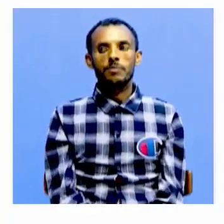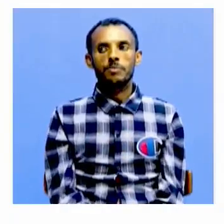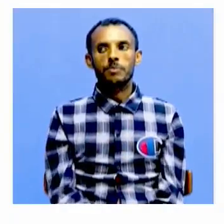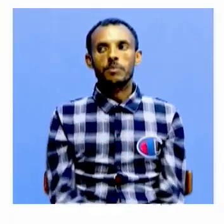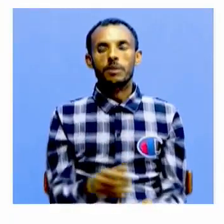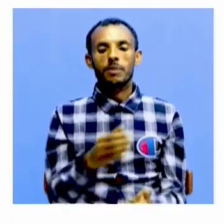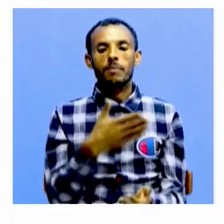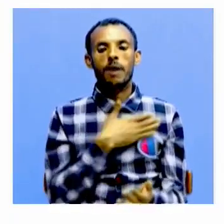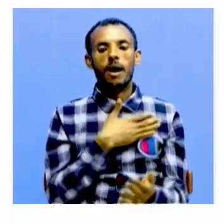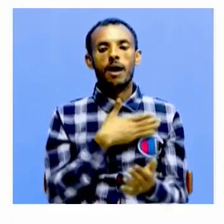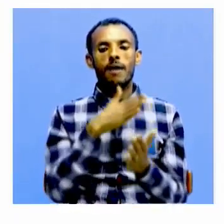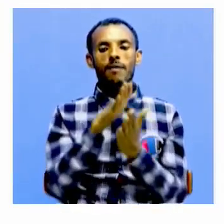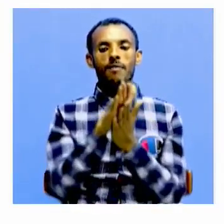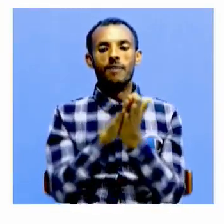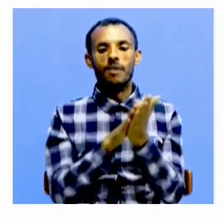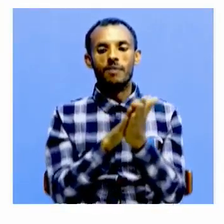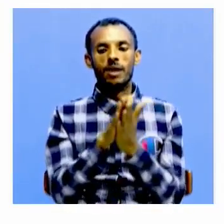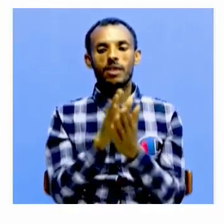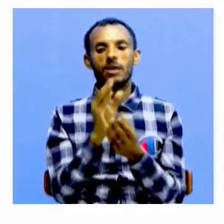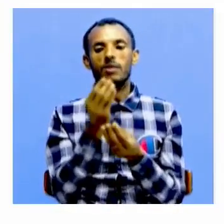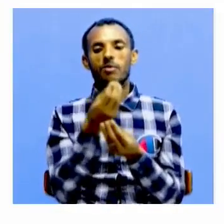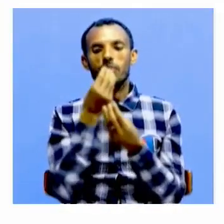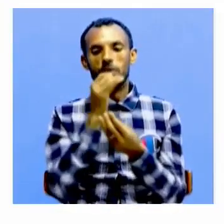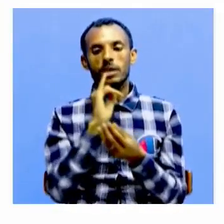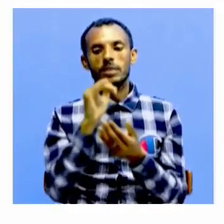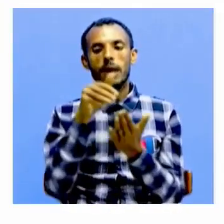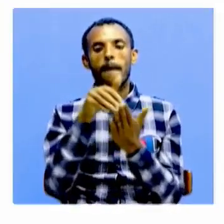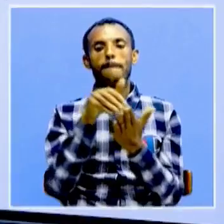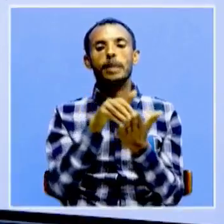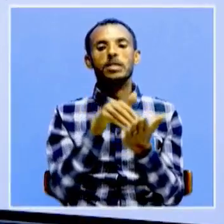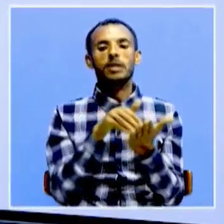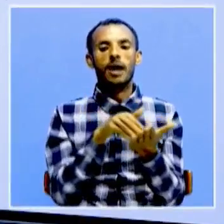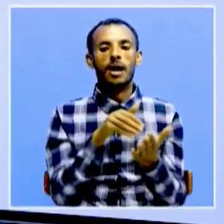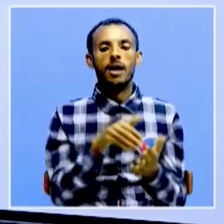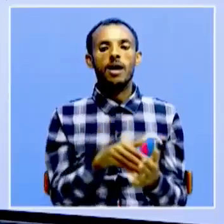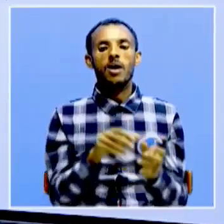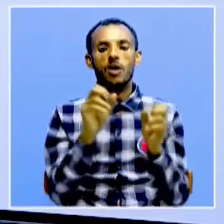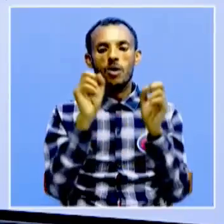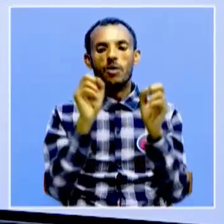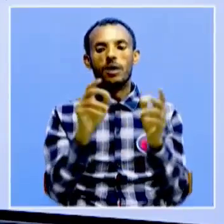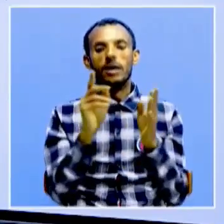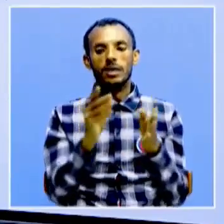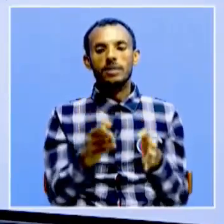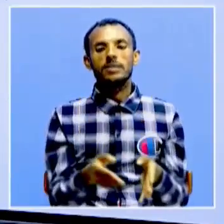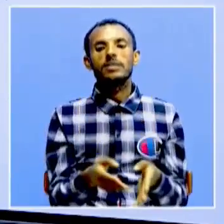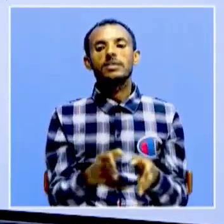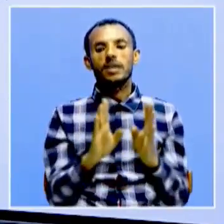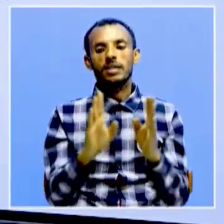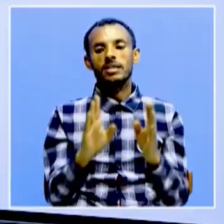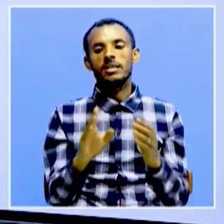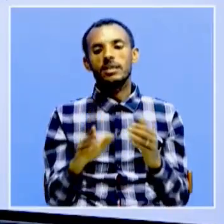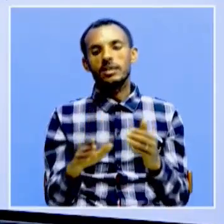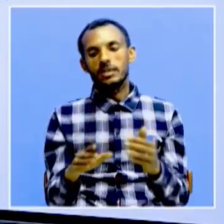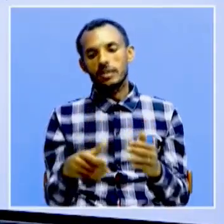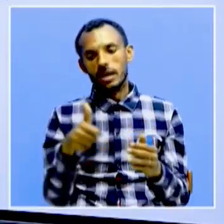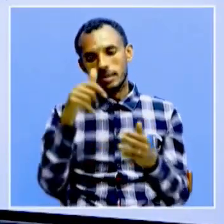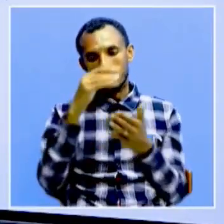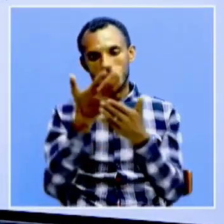is pizza. All right. Okay, then the other thing is we need to have